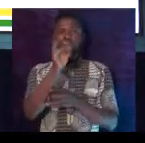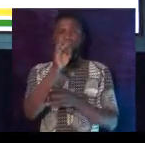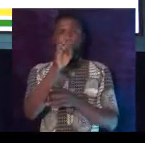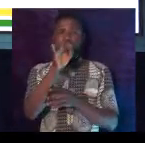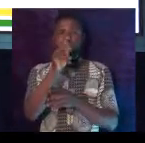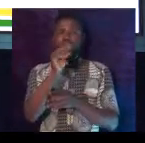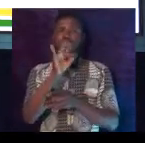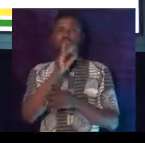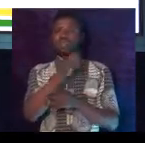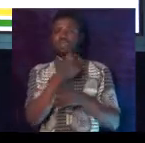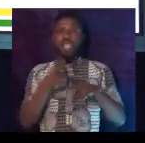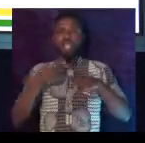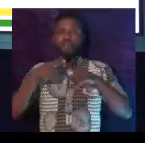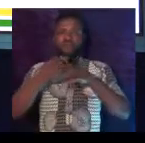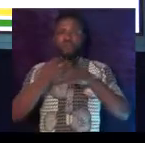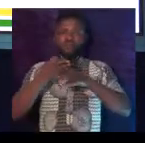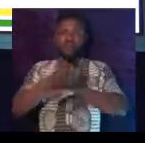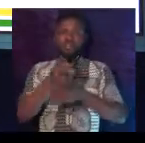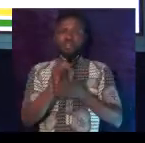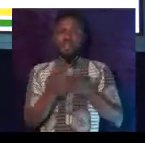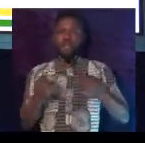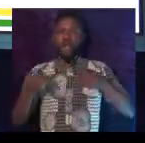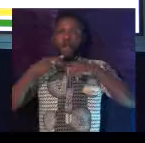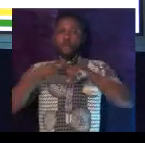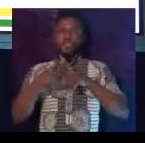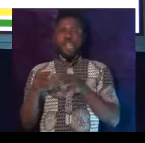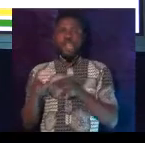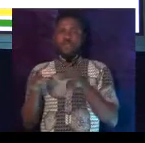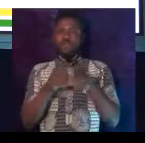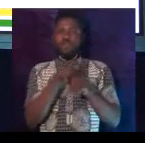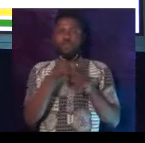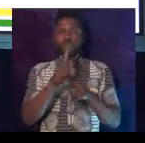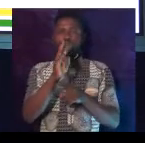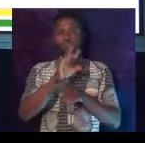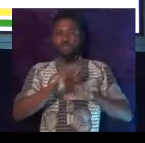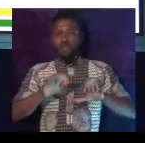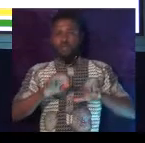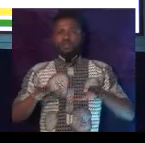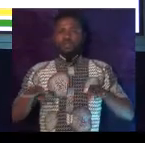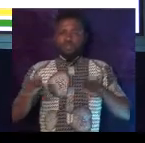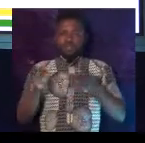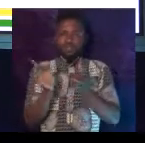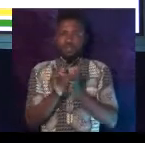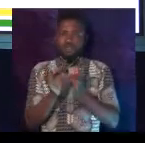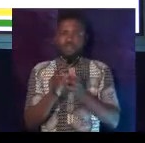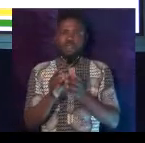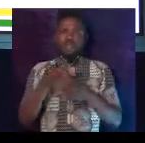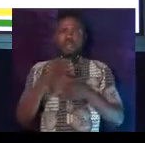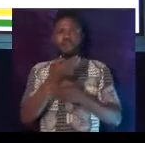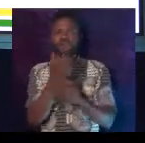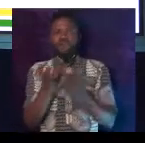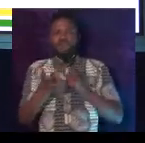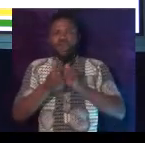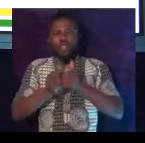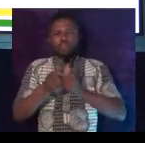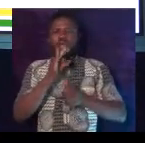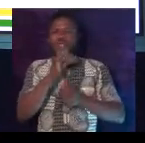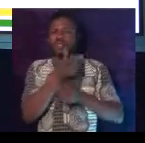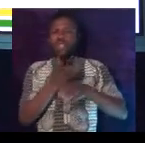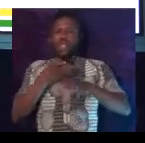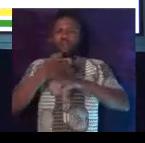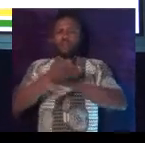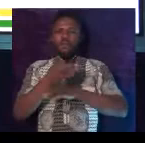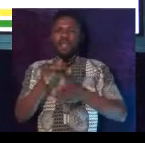contact. Friction is a force that opposes motion when two surfaces are in contact. Listen to the song.